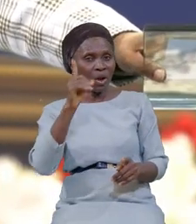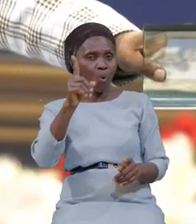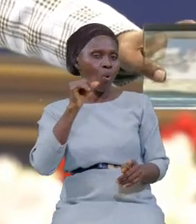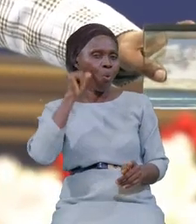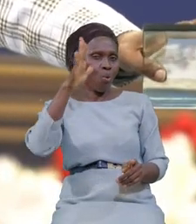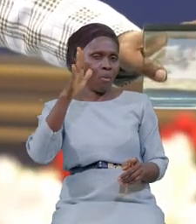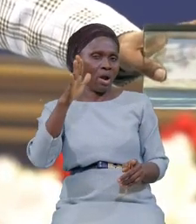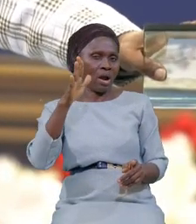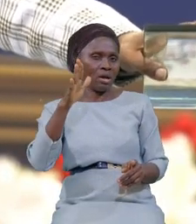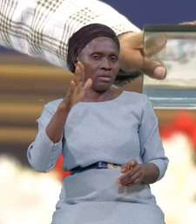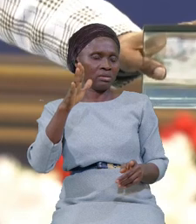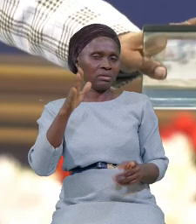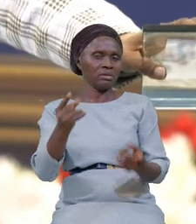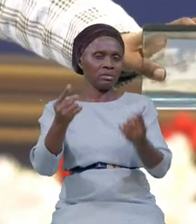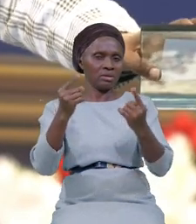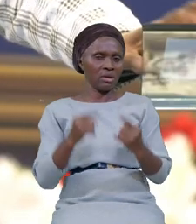Martin Luther King Jr.